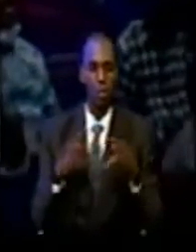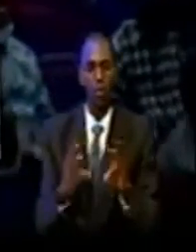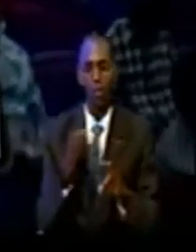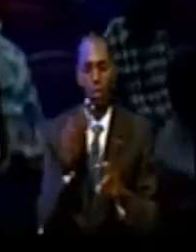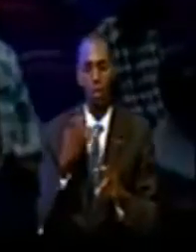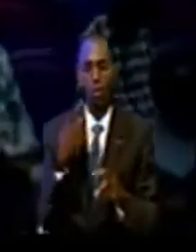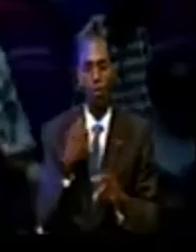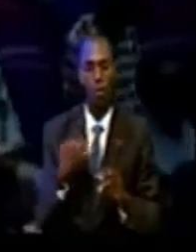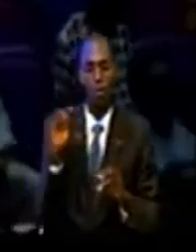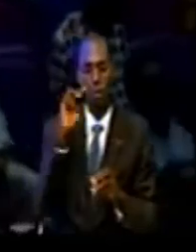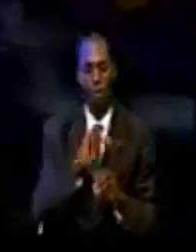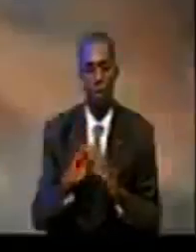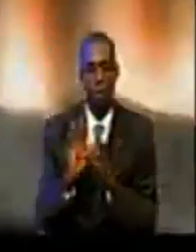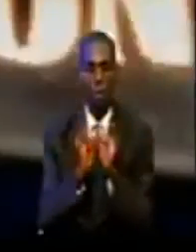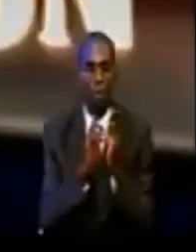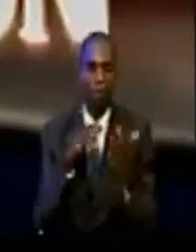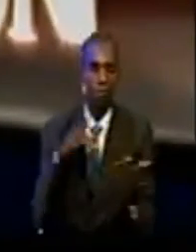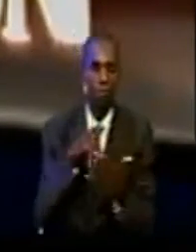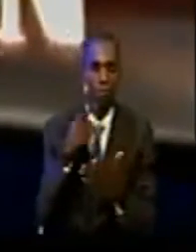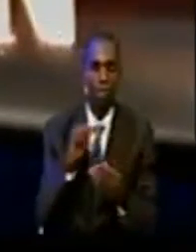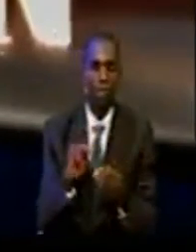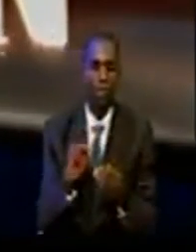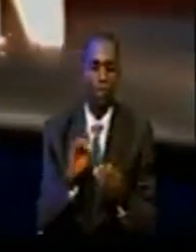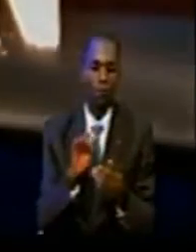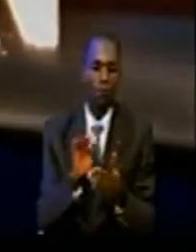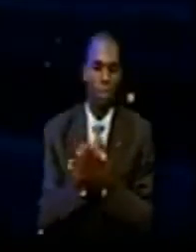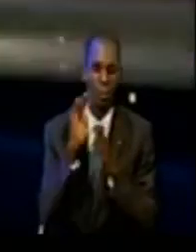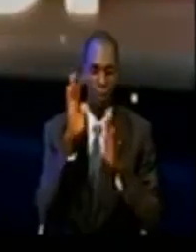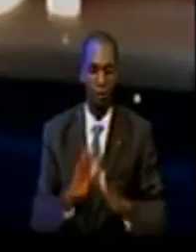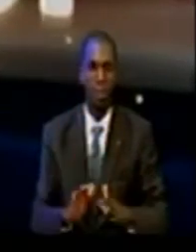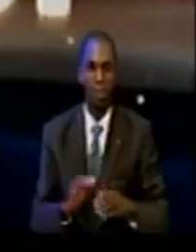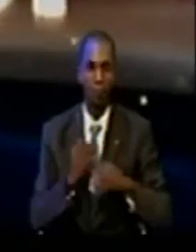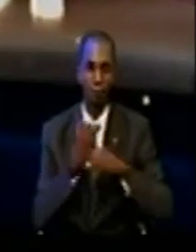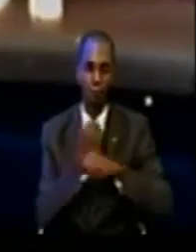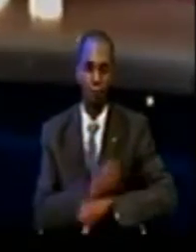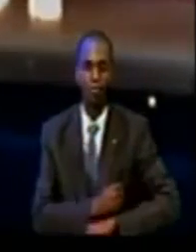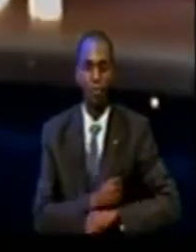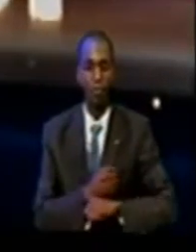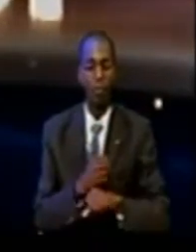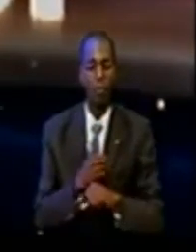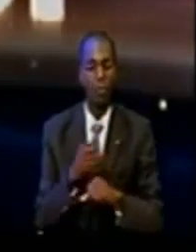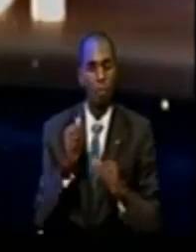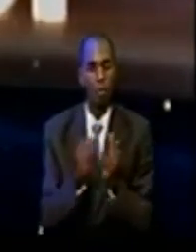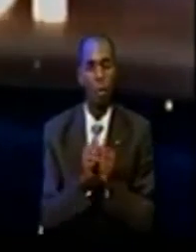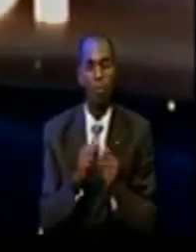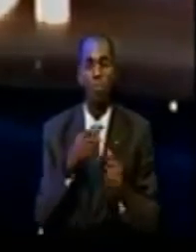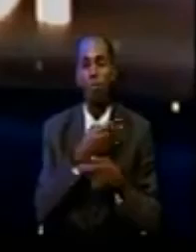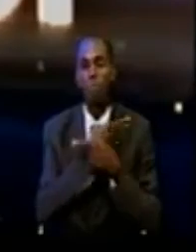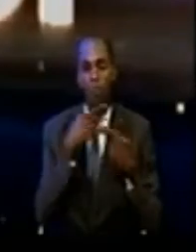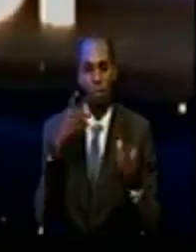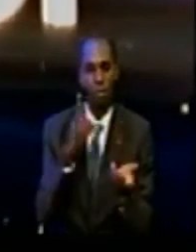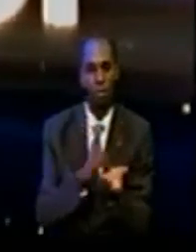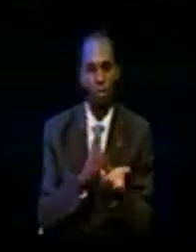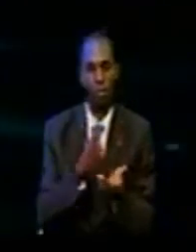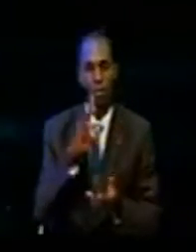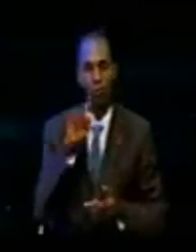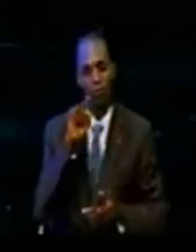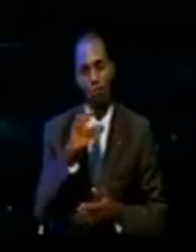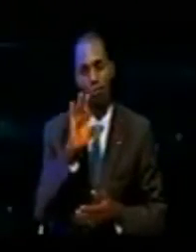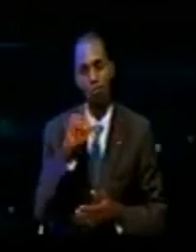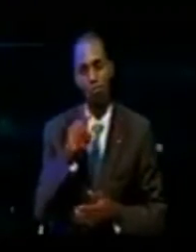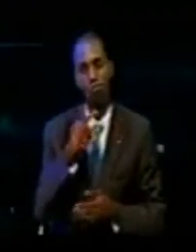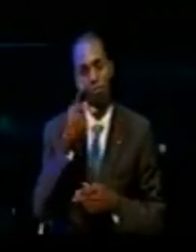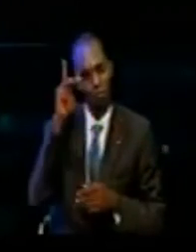media platforms. A new dimension of the Monday Bible study, The Believer's Backbone, with